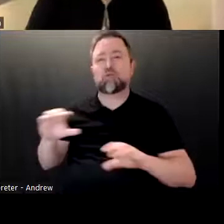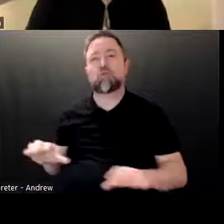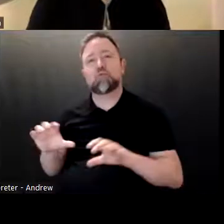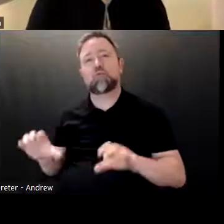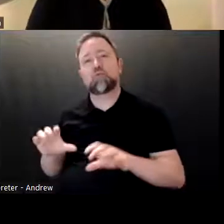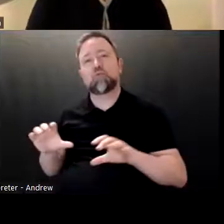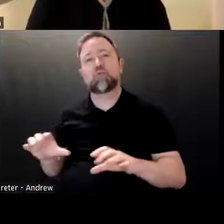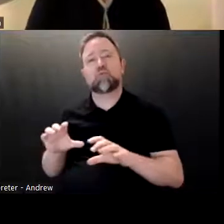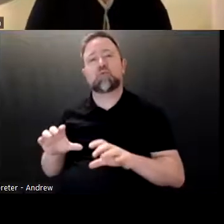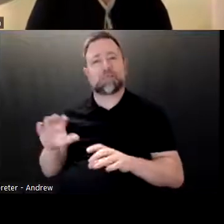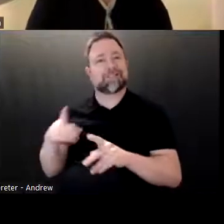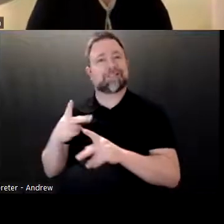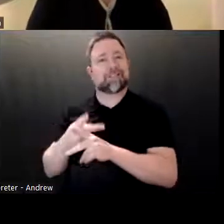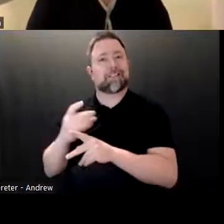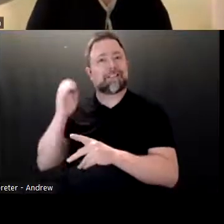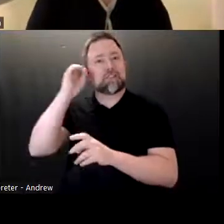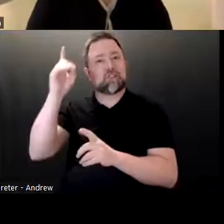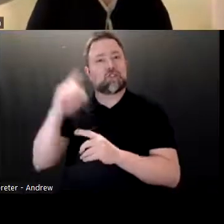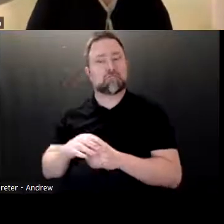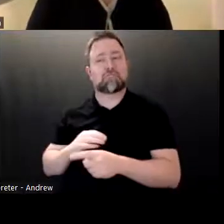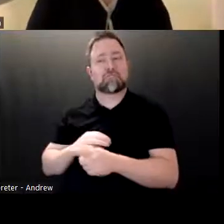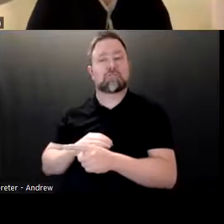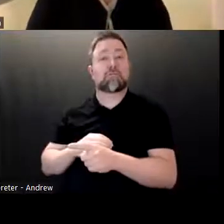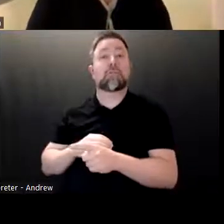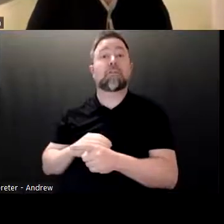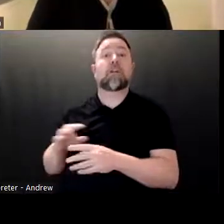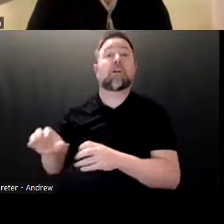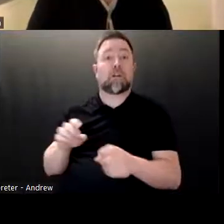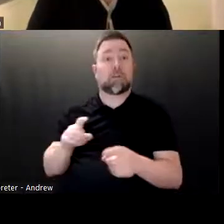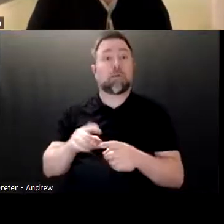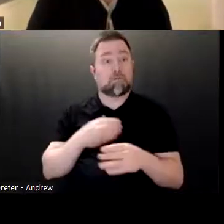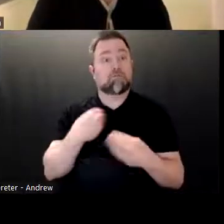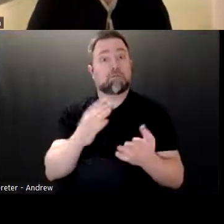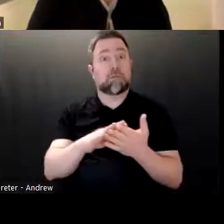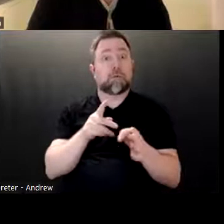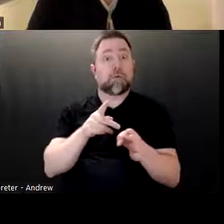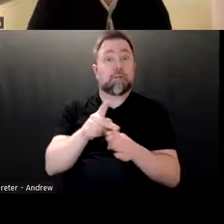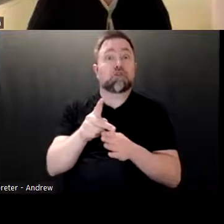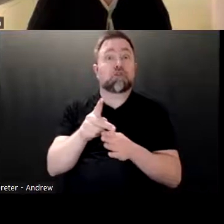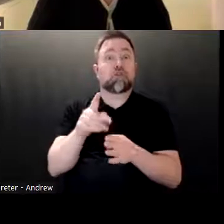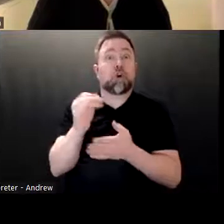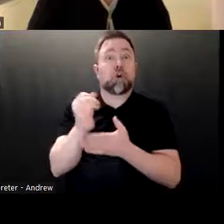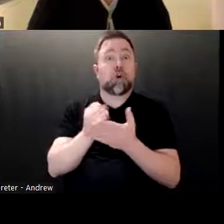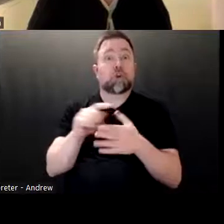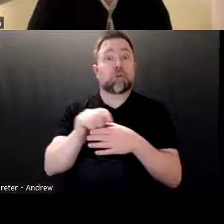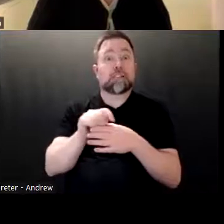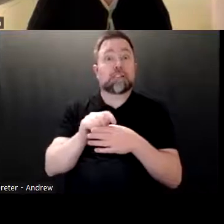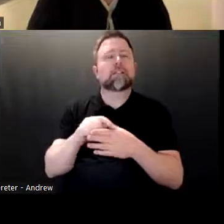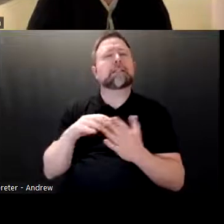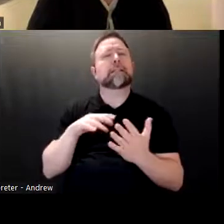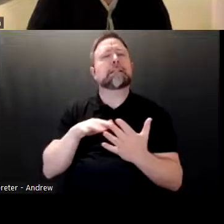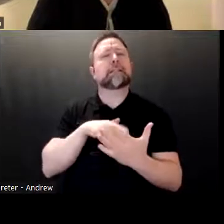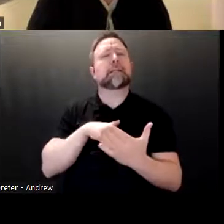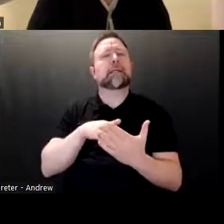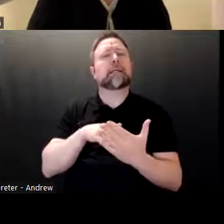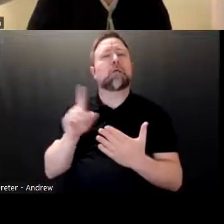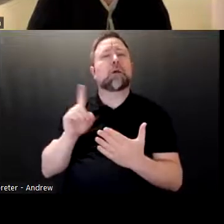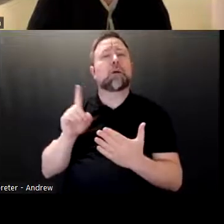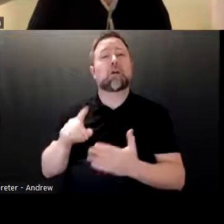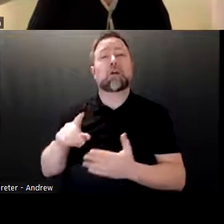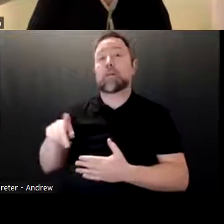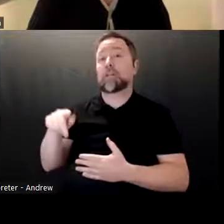interestingly, this curriculum was not intended as vocational training. It was not to produce carpenters and blacksmiths, but rather it was based in